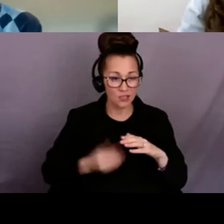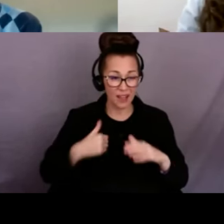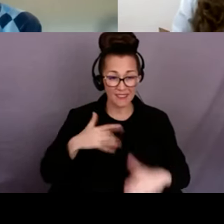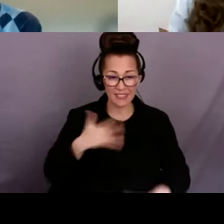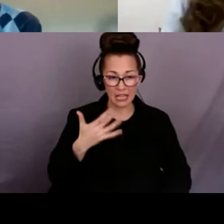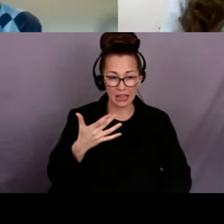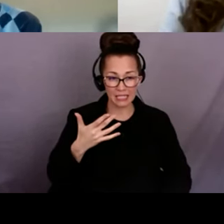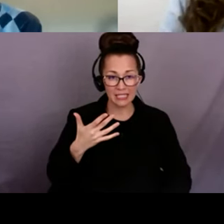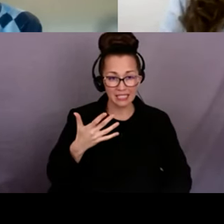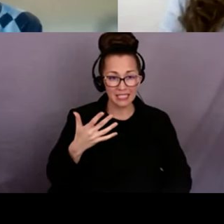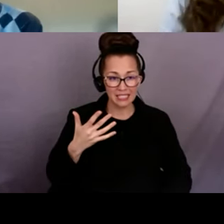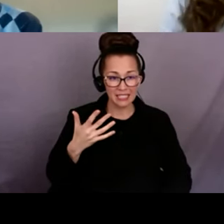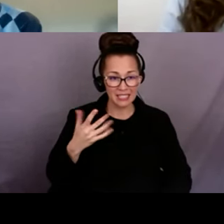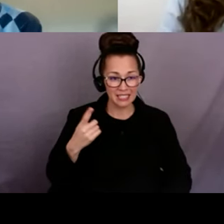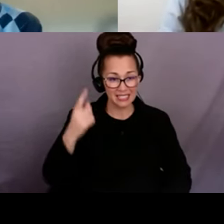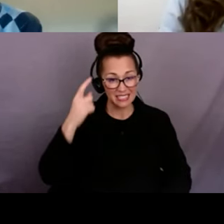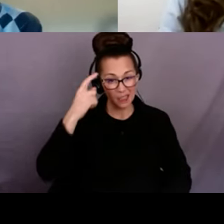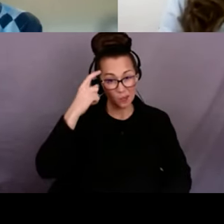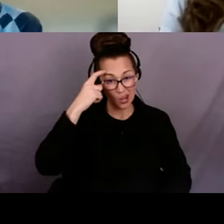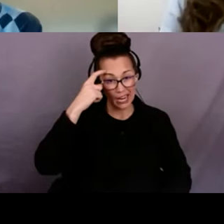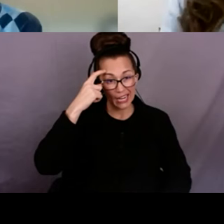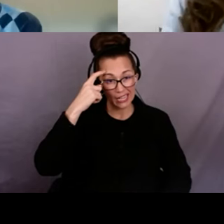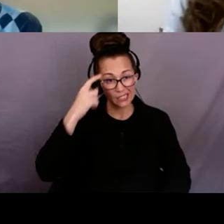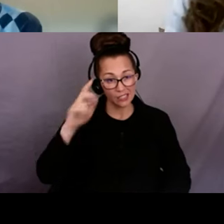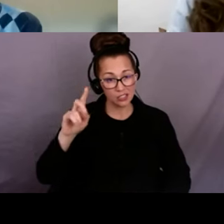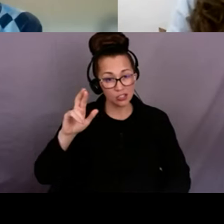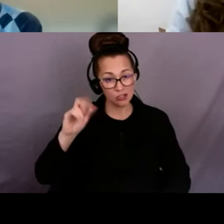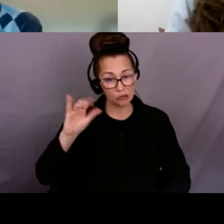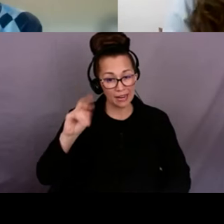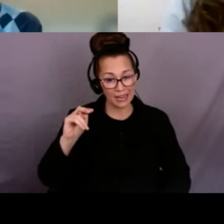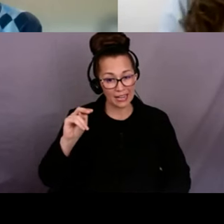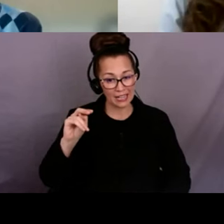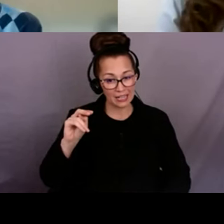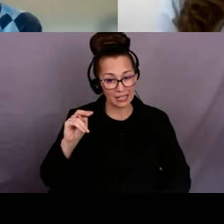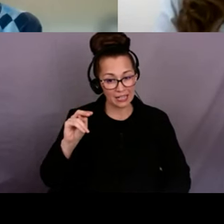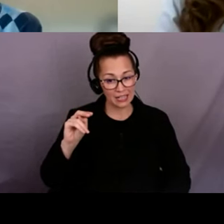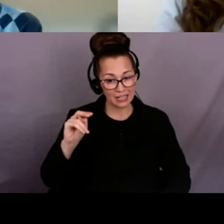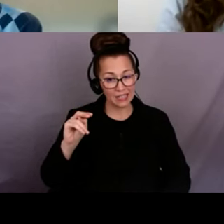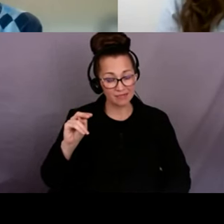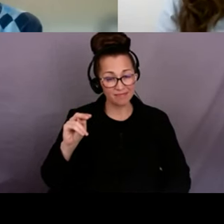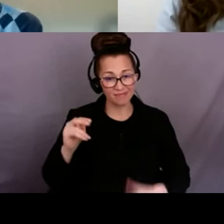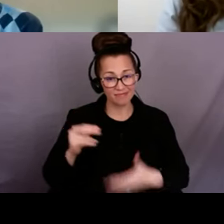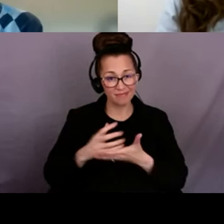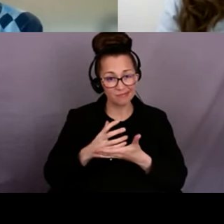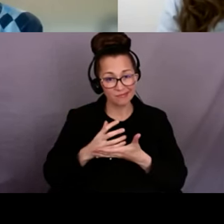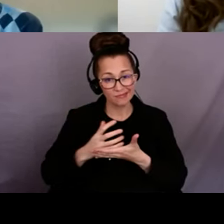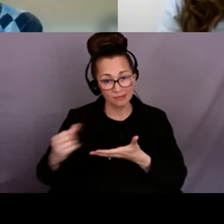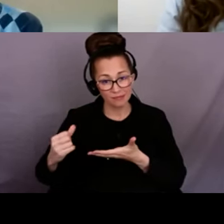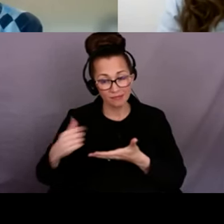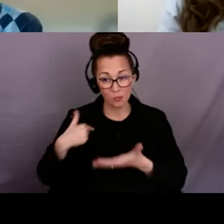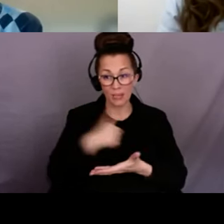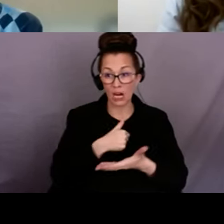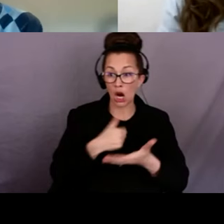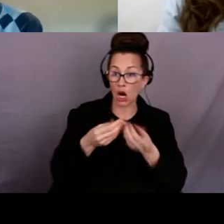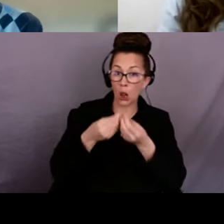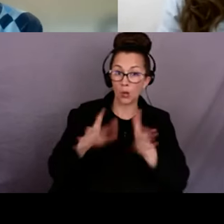drain, and I've insulted the New York State Attorney General's office by calling it that. But you lose an awful lot if there